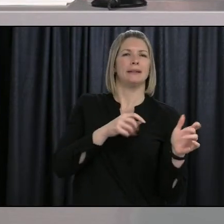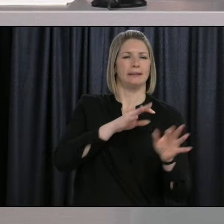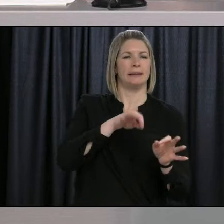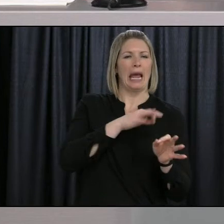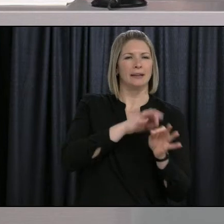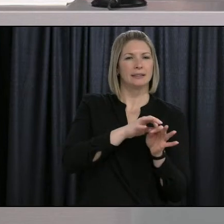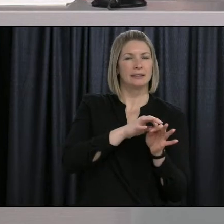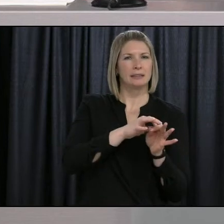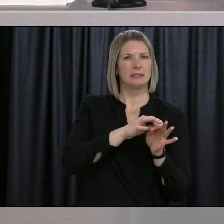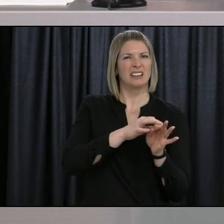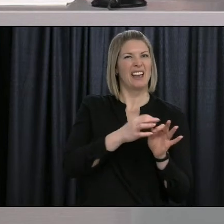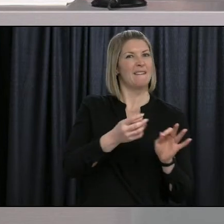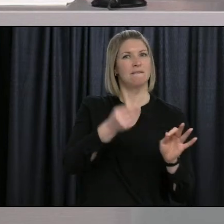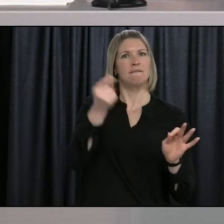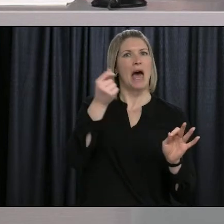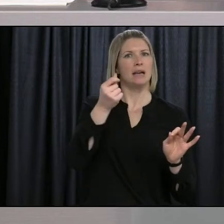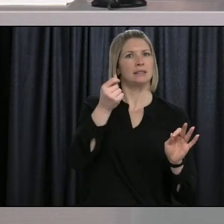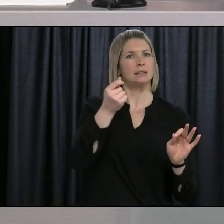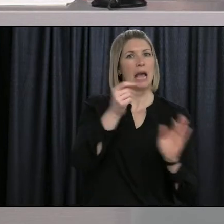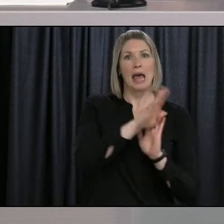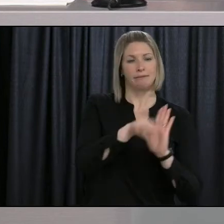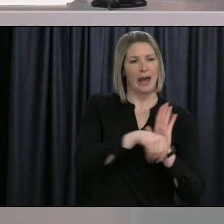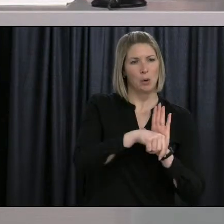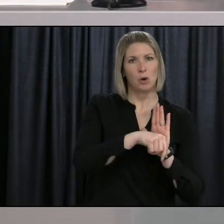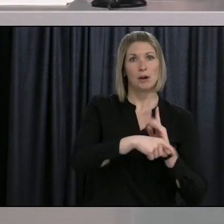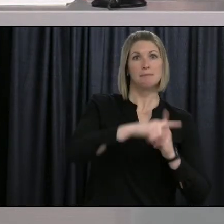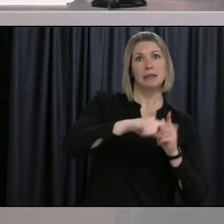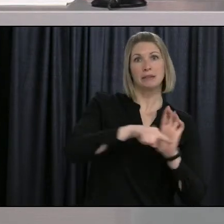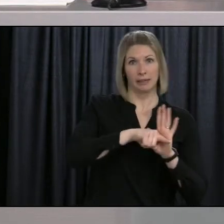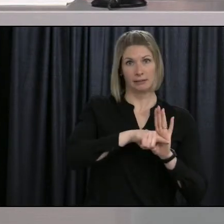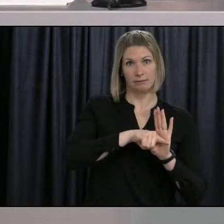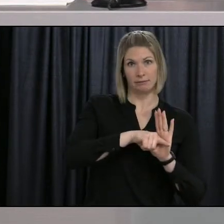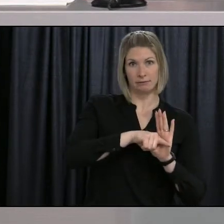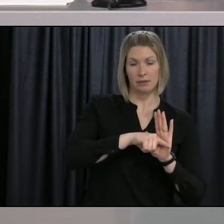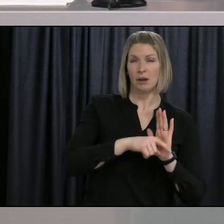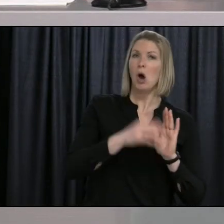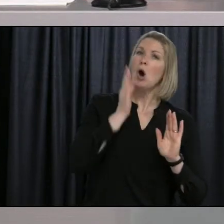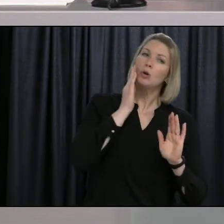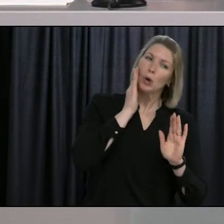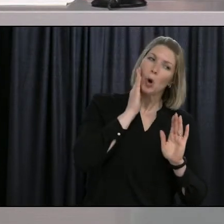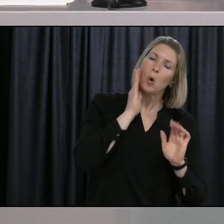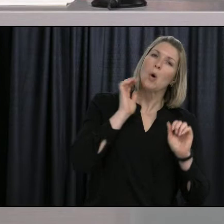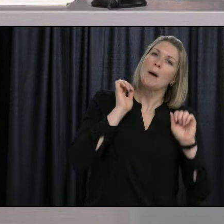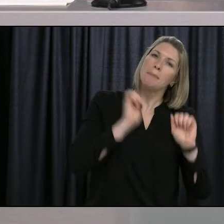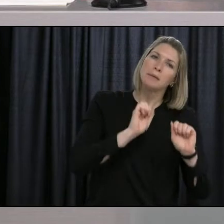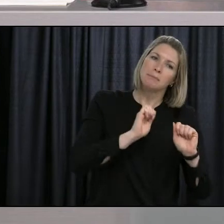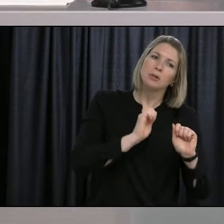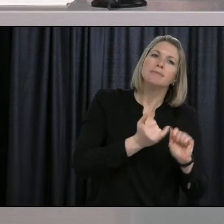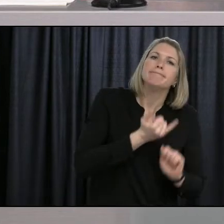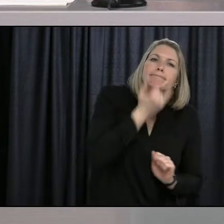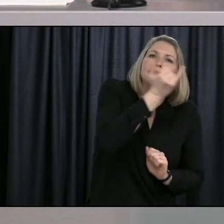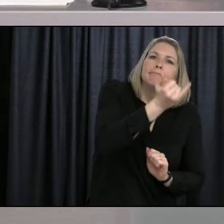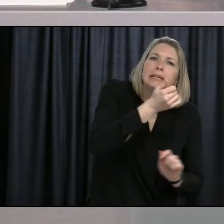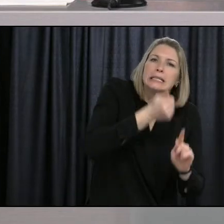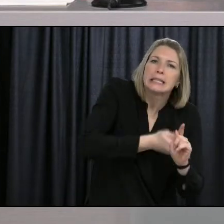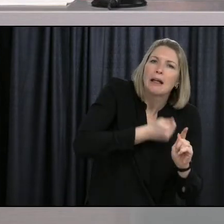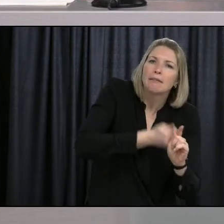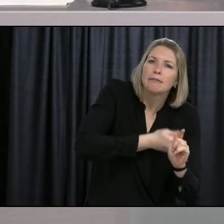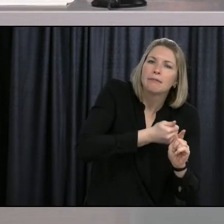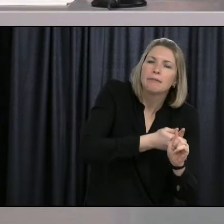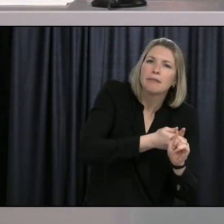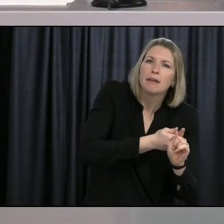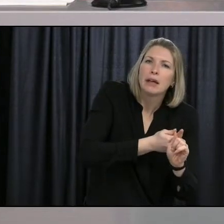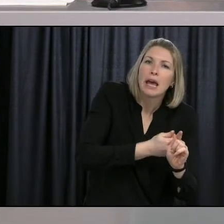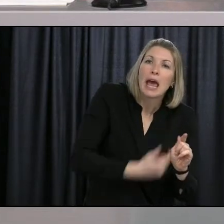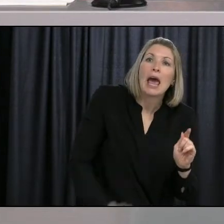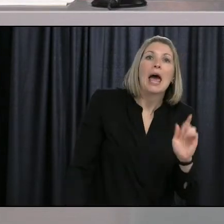find out information quickly. And of course, again, understanding that we're testing it against the PCR test and everything. So are we